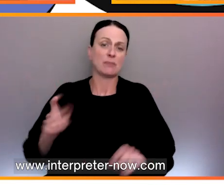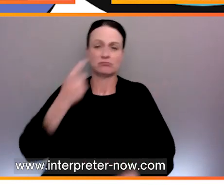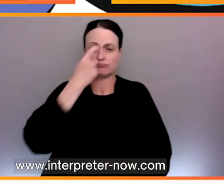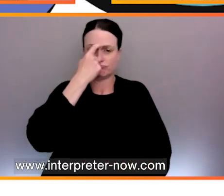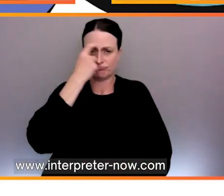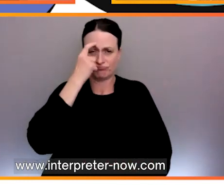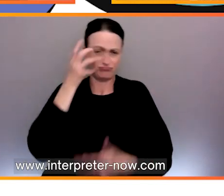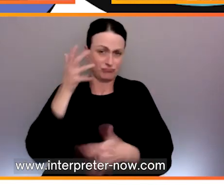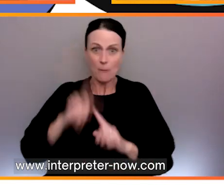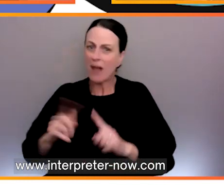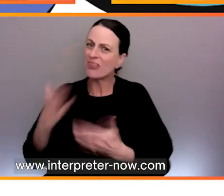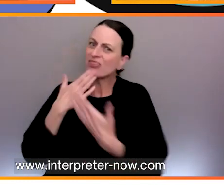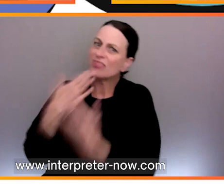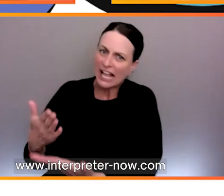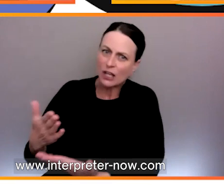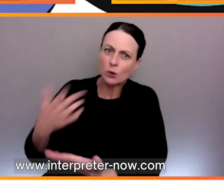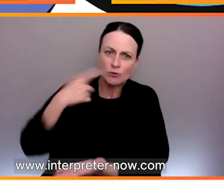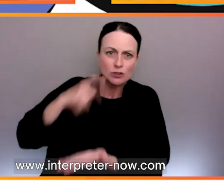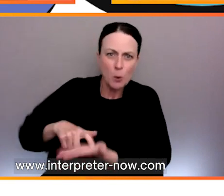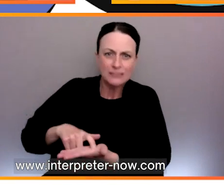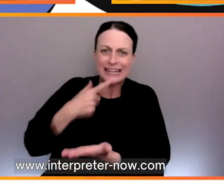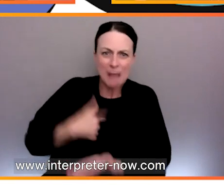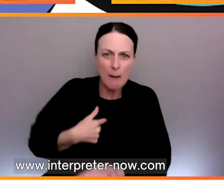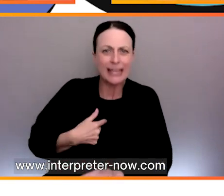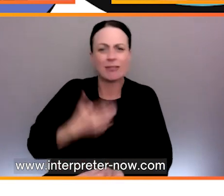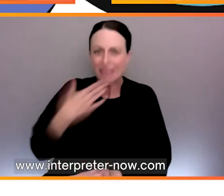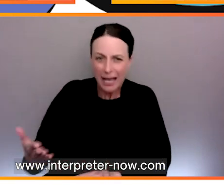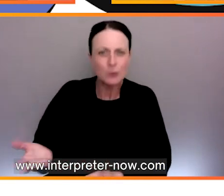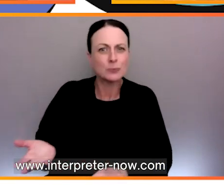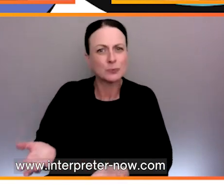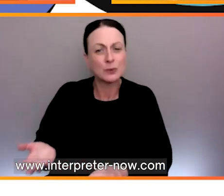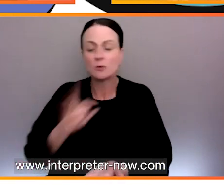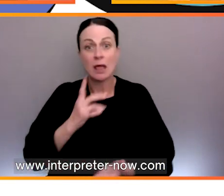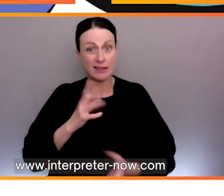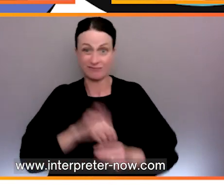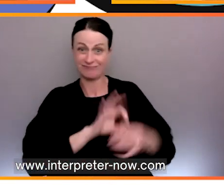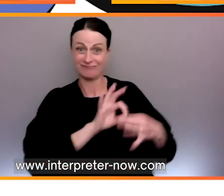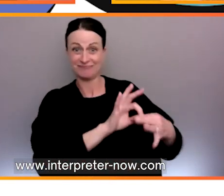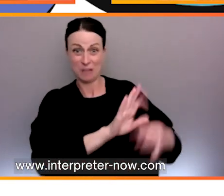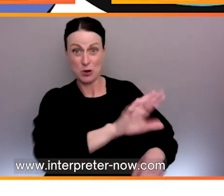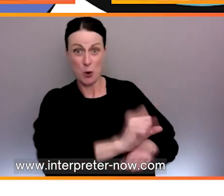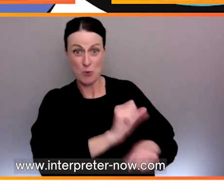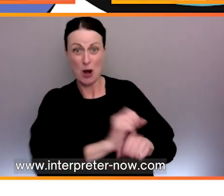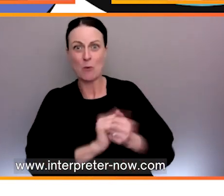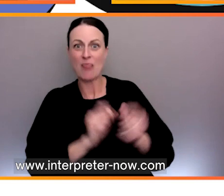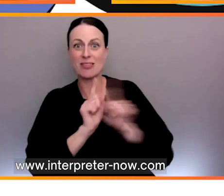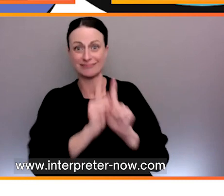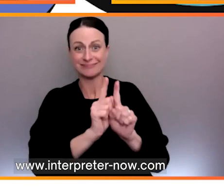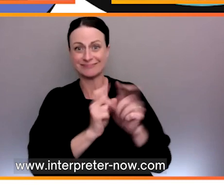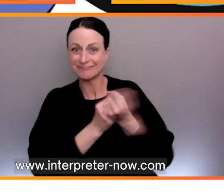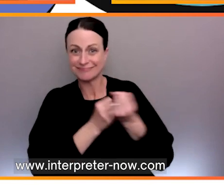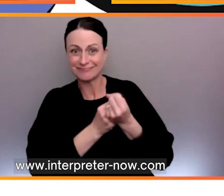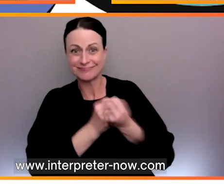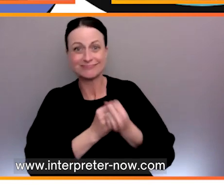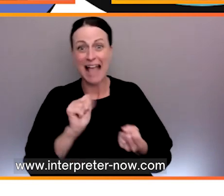also talk about these smaller in between moments that are so helpful in terms of moving